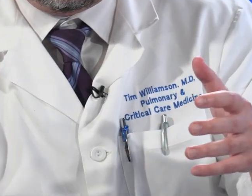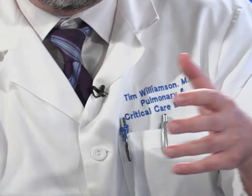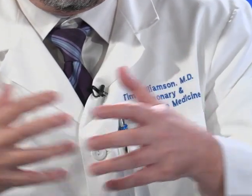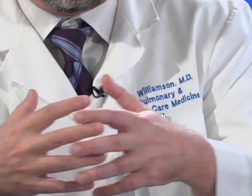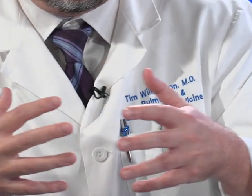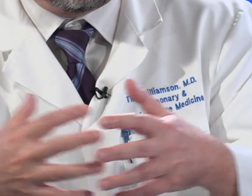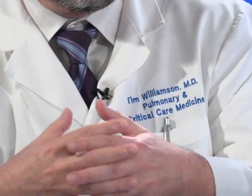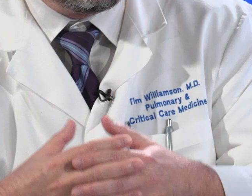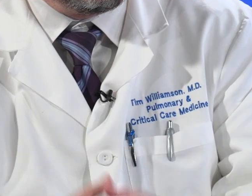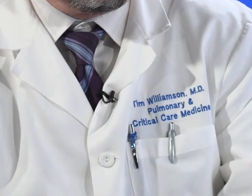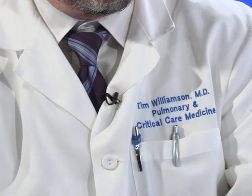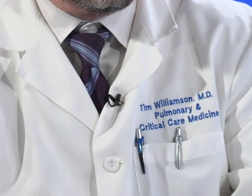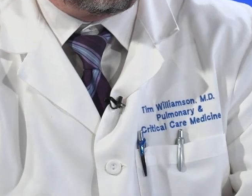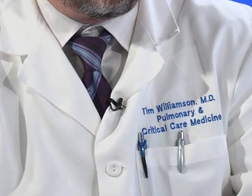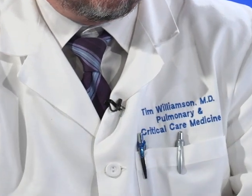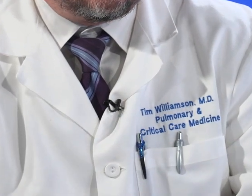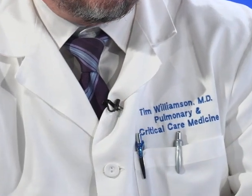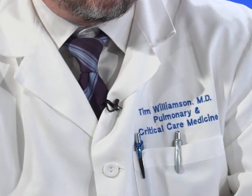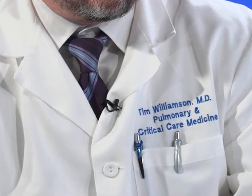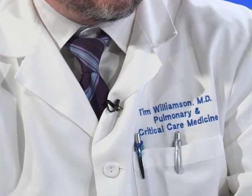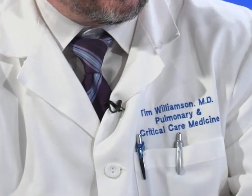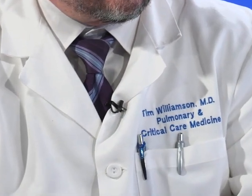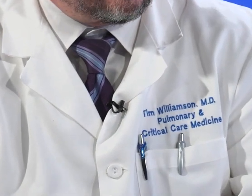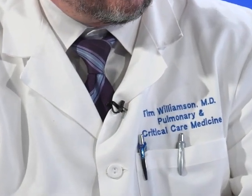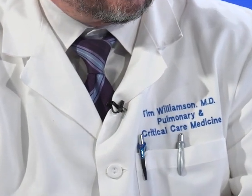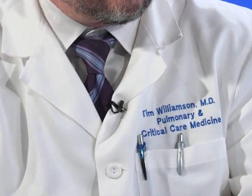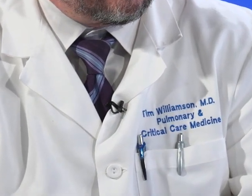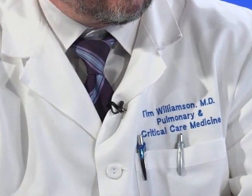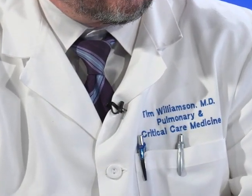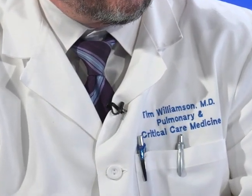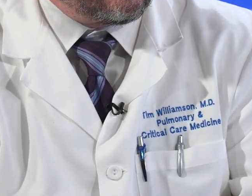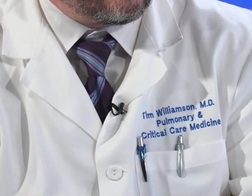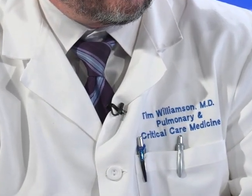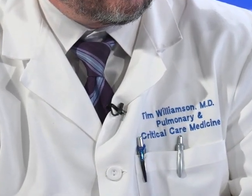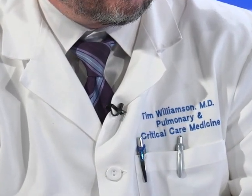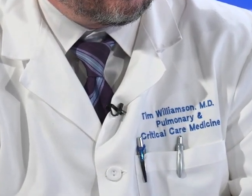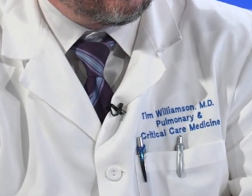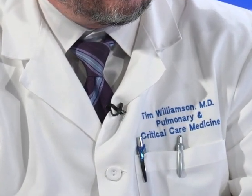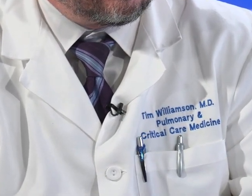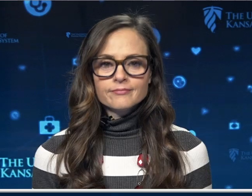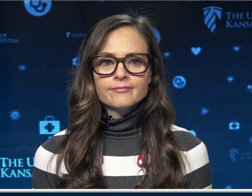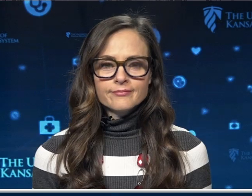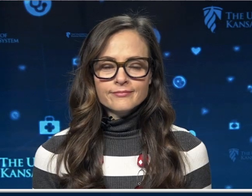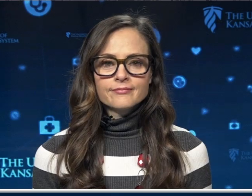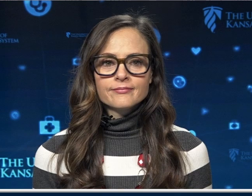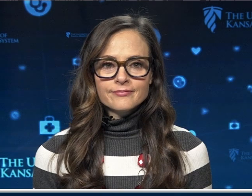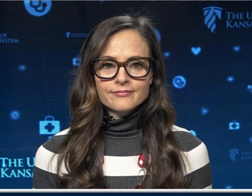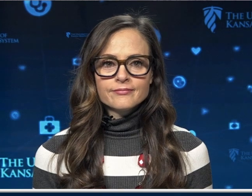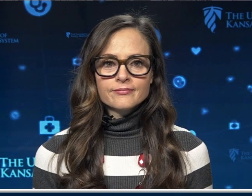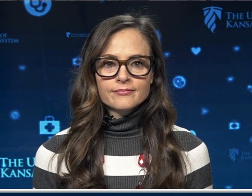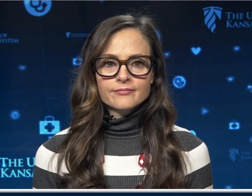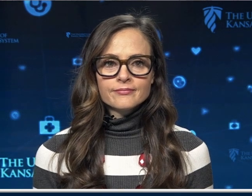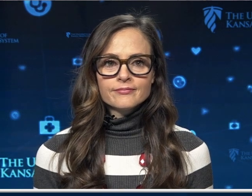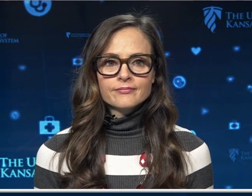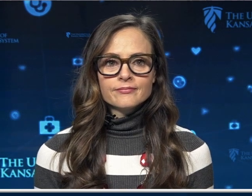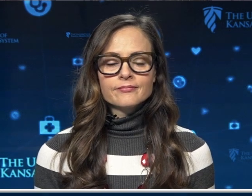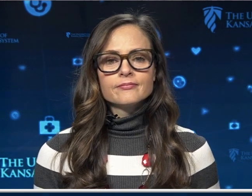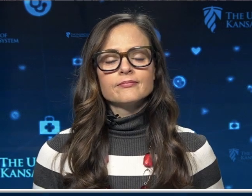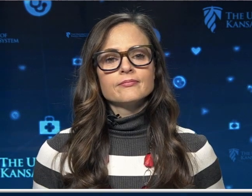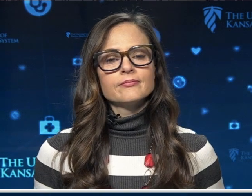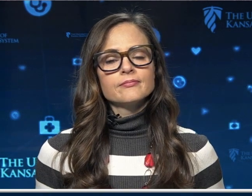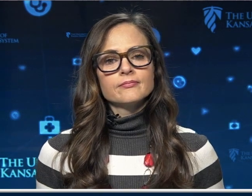diseases, and trying to combine that so we can have more precise treatments in the future. And Ashley, as I understand,